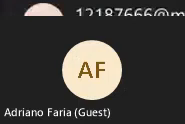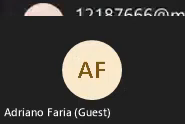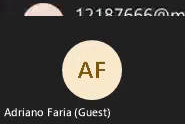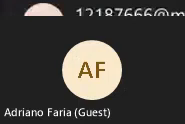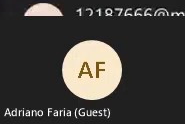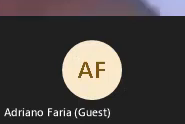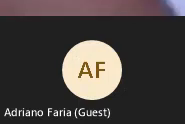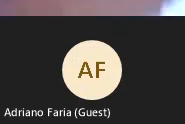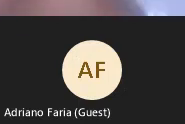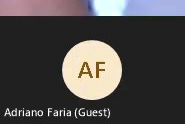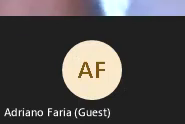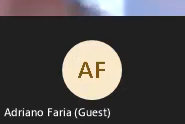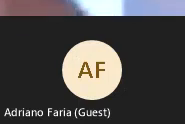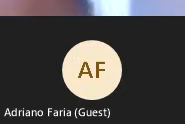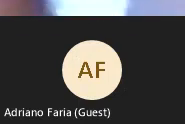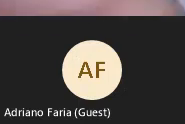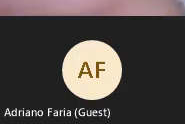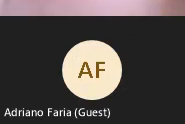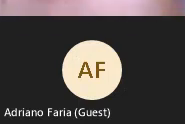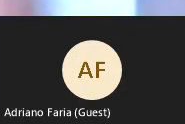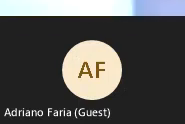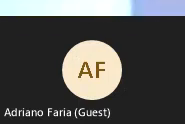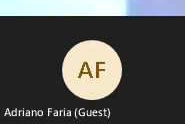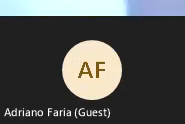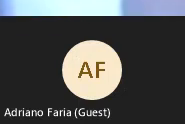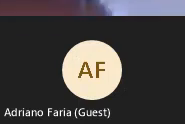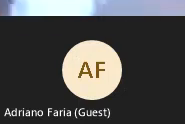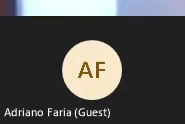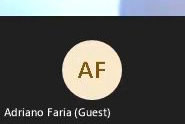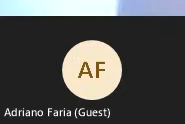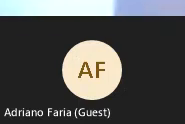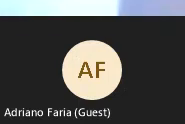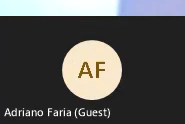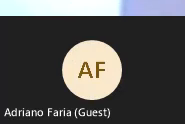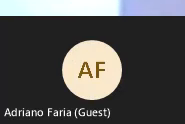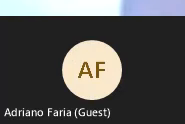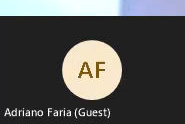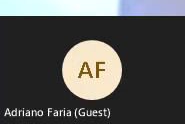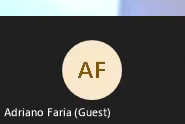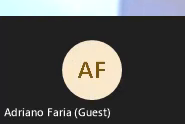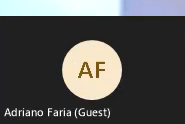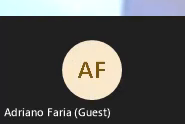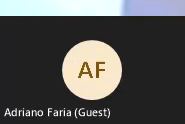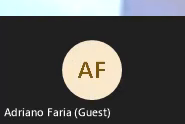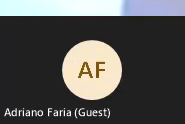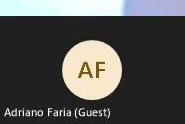I think is really, really awesome. To wrap up the session, I'm just going to call on Jessica,